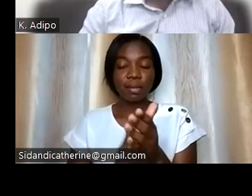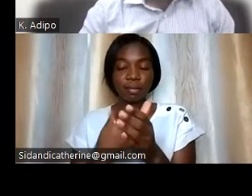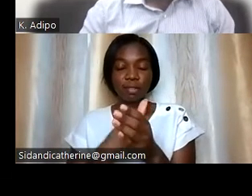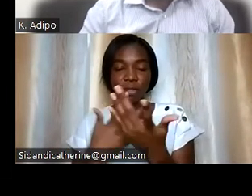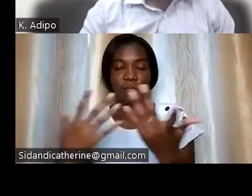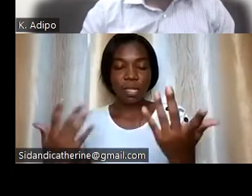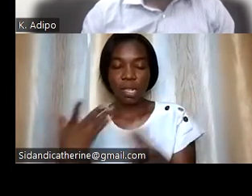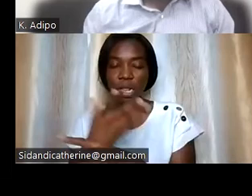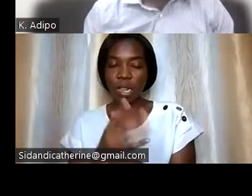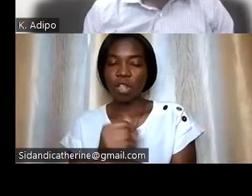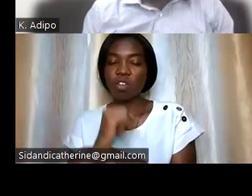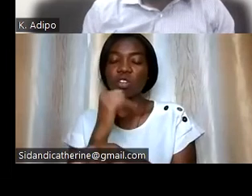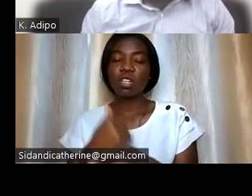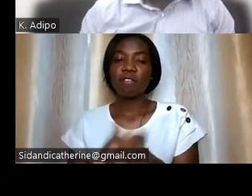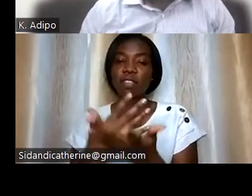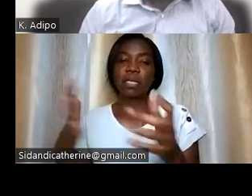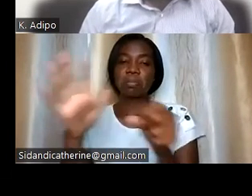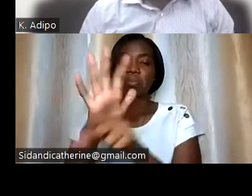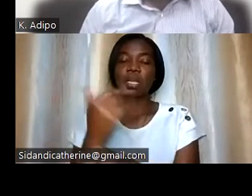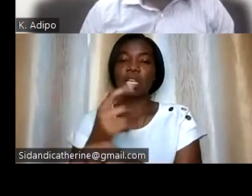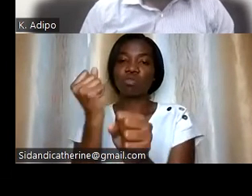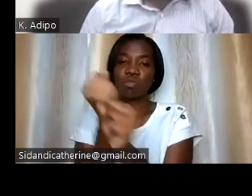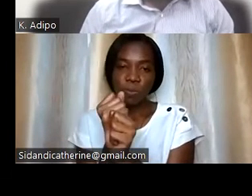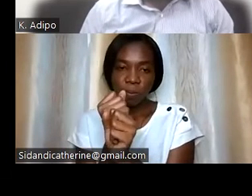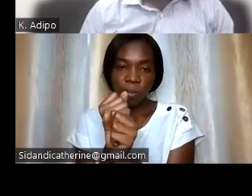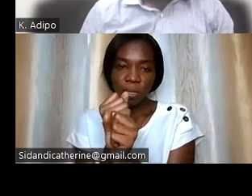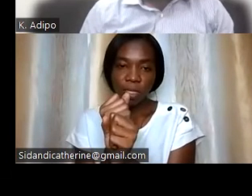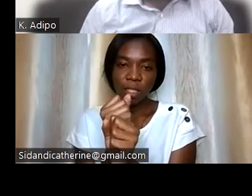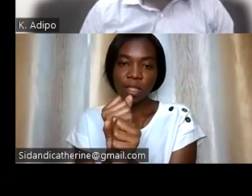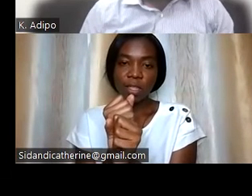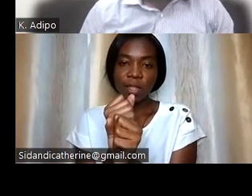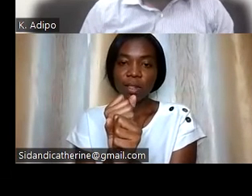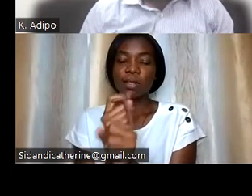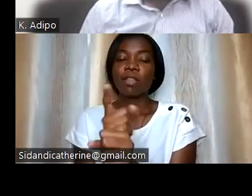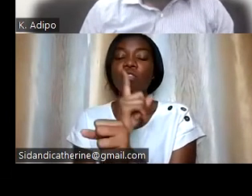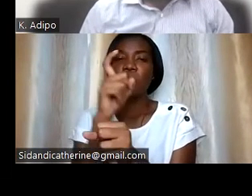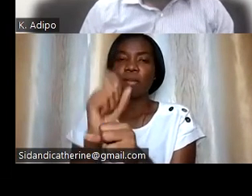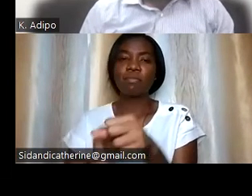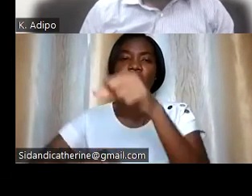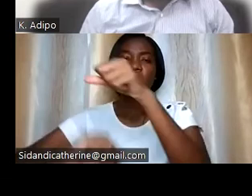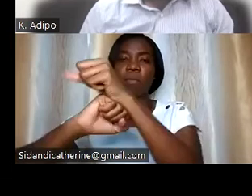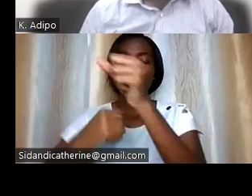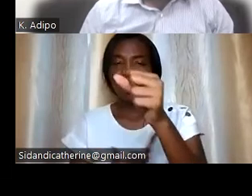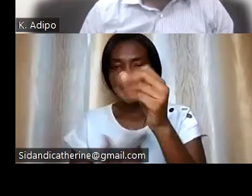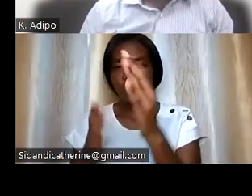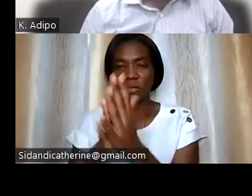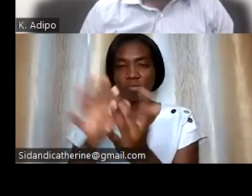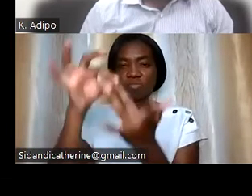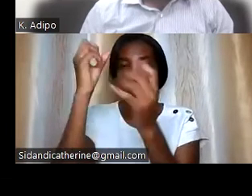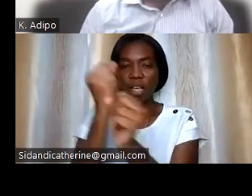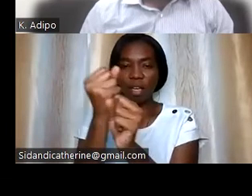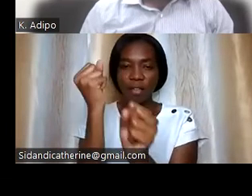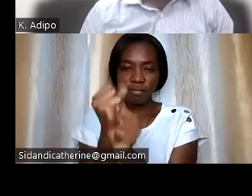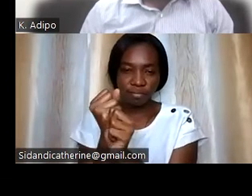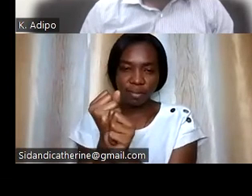much we can do, So we need to support us, prioritize our work. When HR